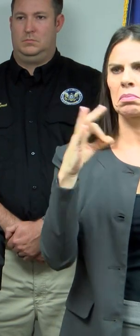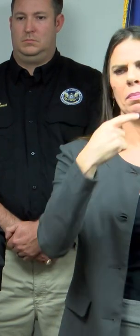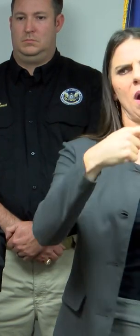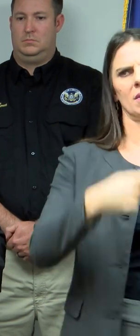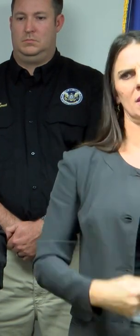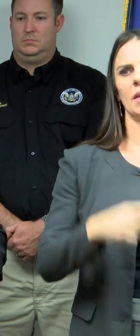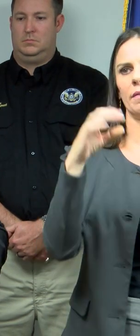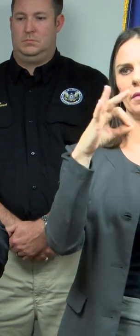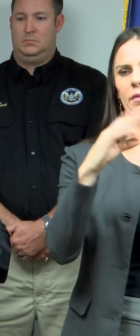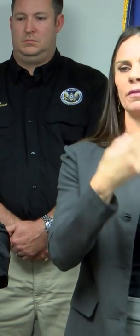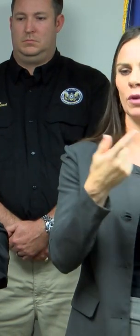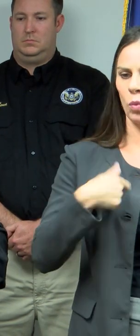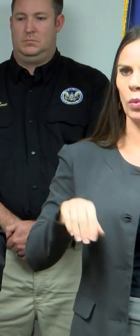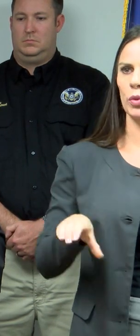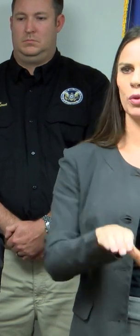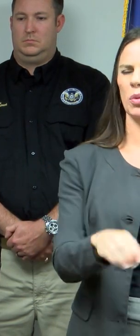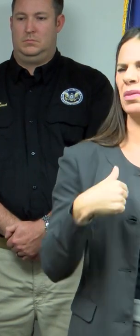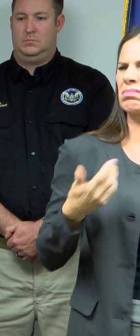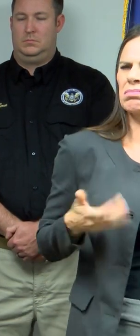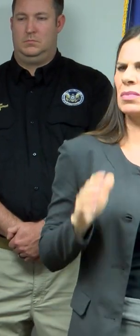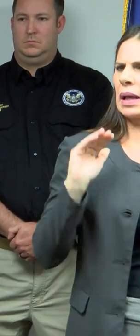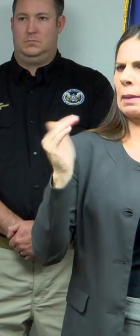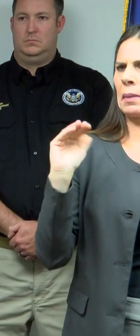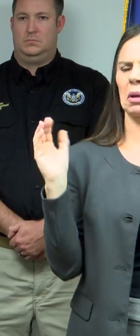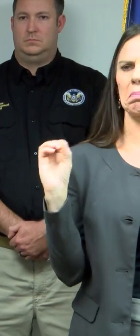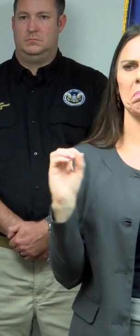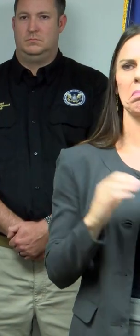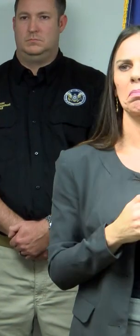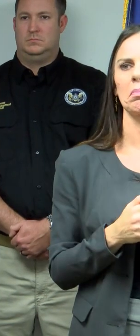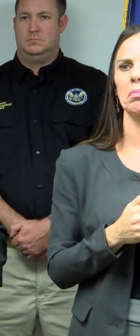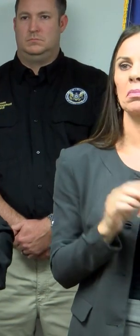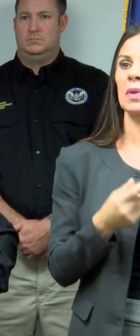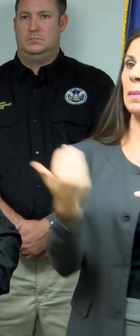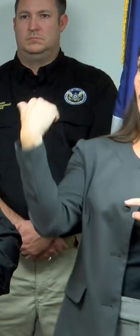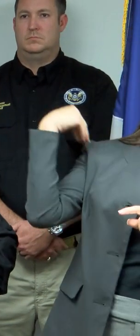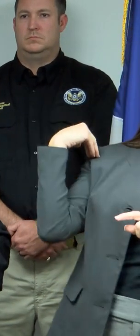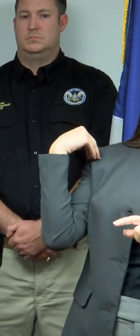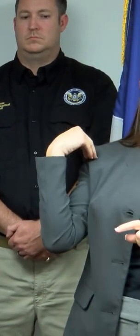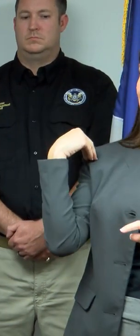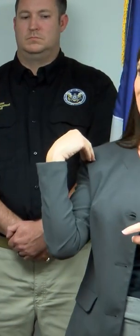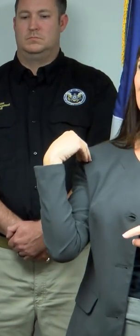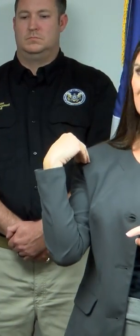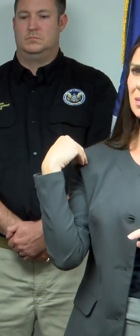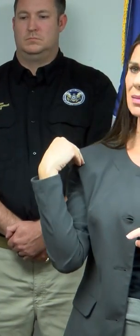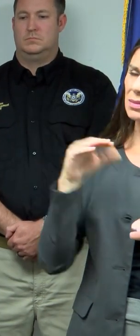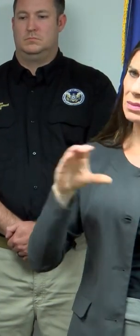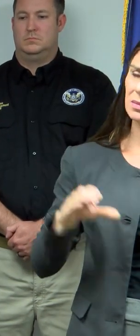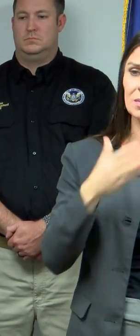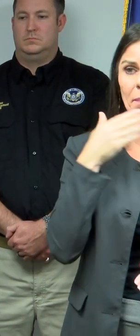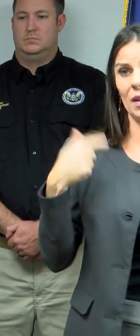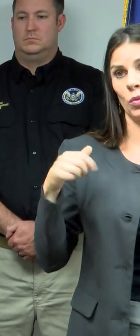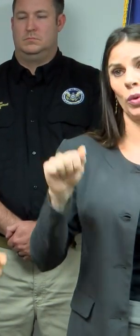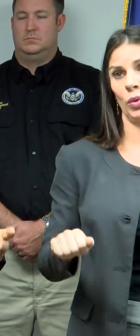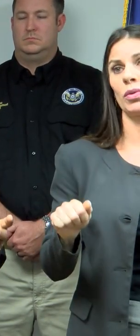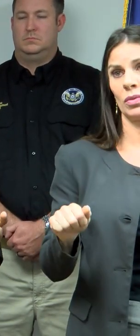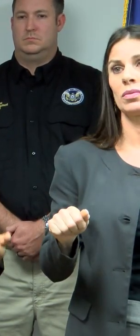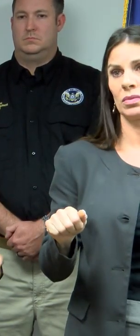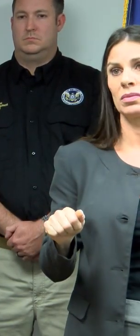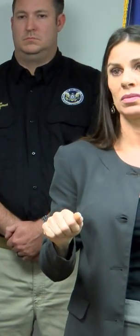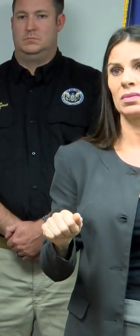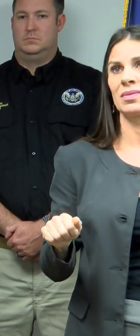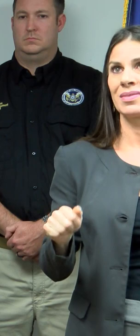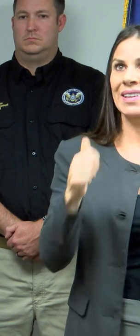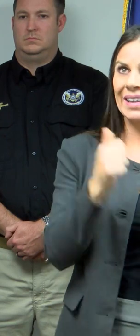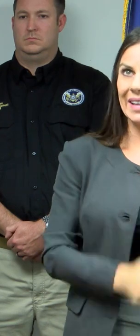so we don't want to compare anything. And of course, in the past also we did whatever the best we can, and we learn from